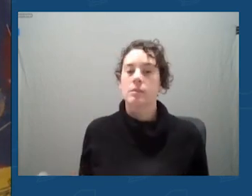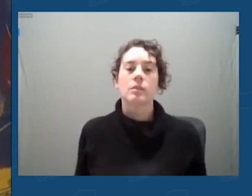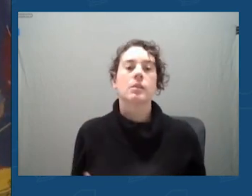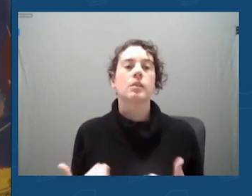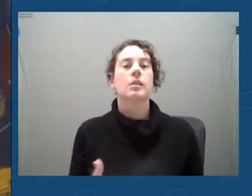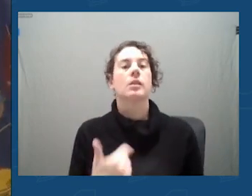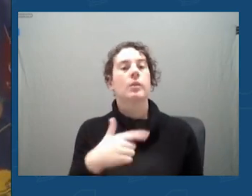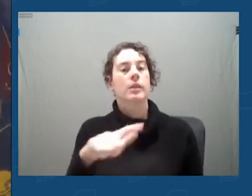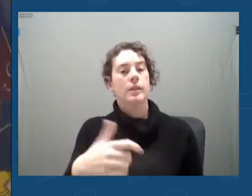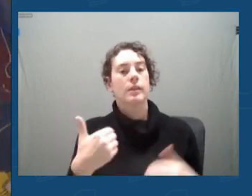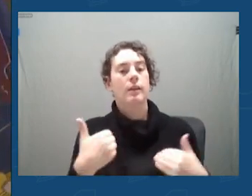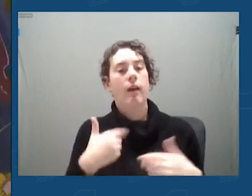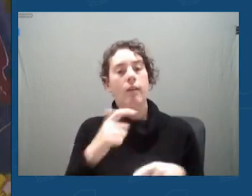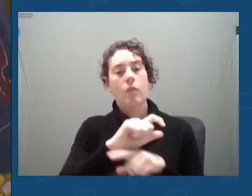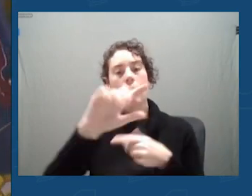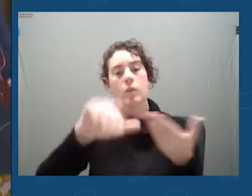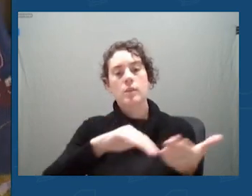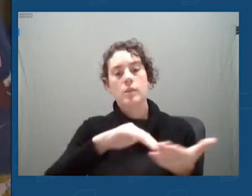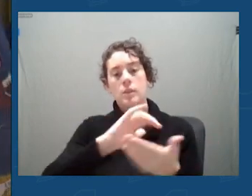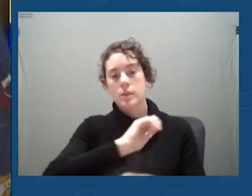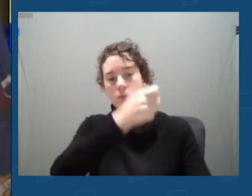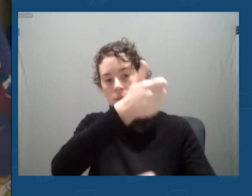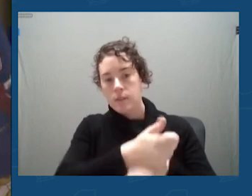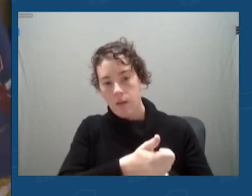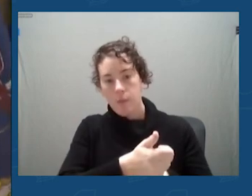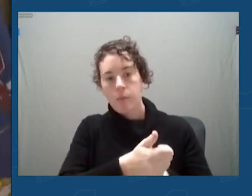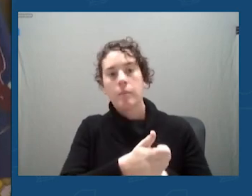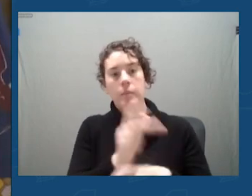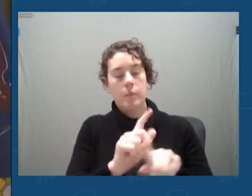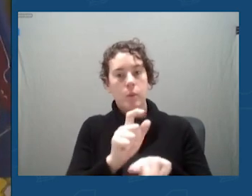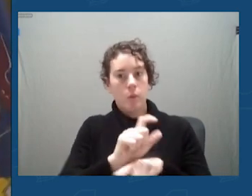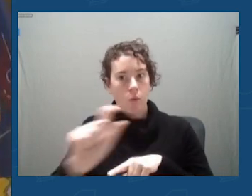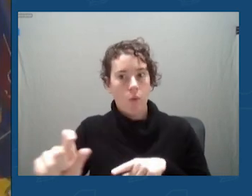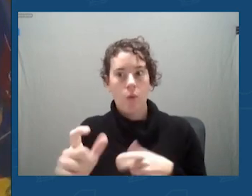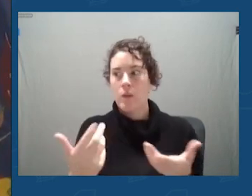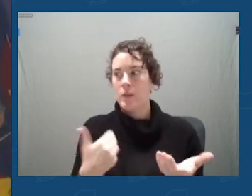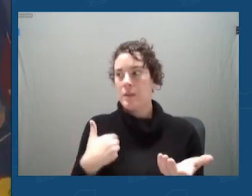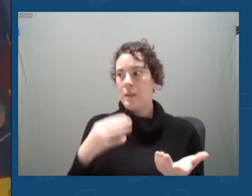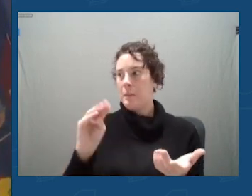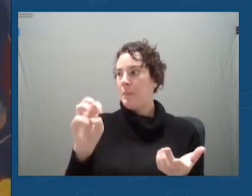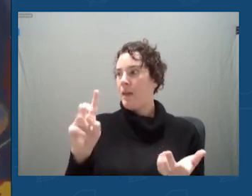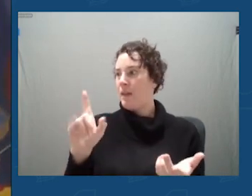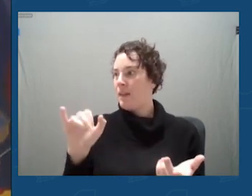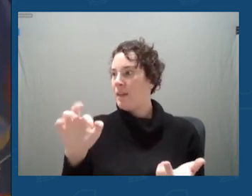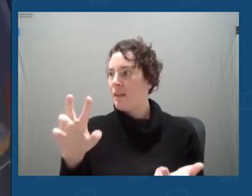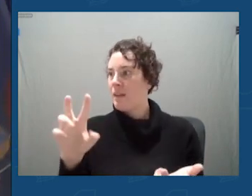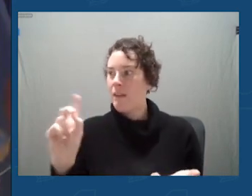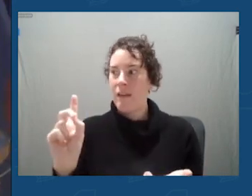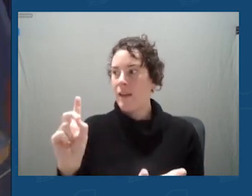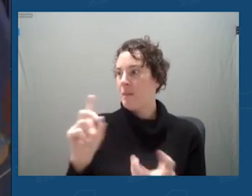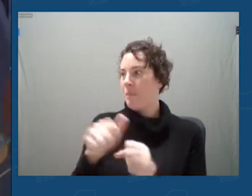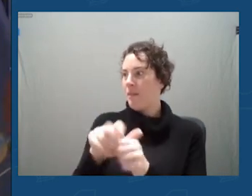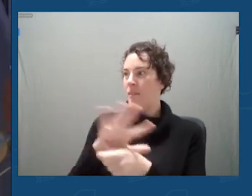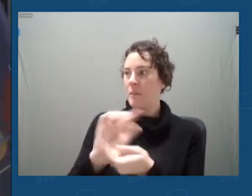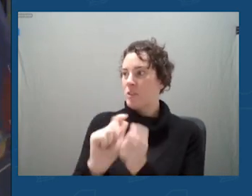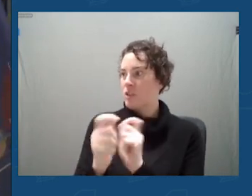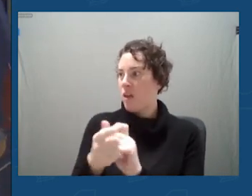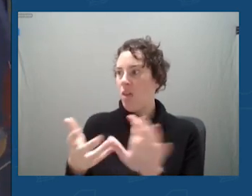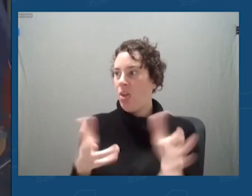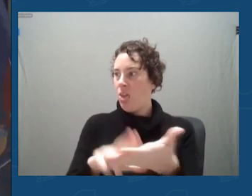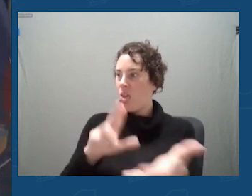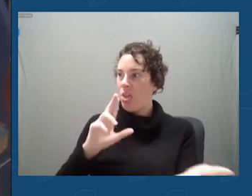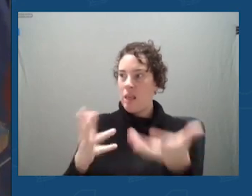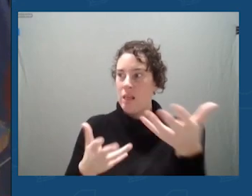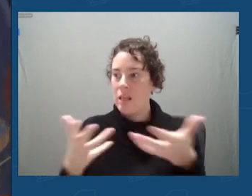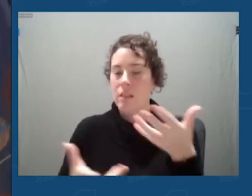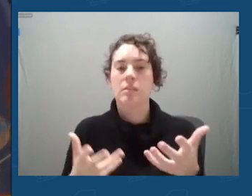center set up for people to know whether they're going to be off the Medicaid rolls because of the pandemic changes and what happened and why. We need to know that there's a